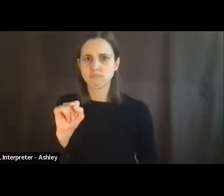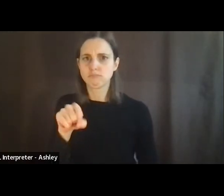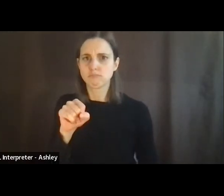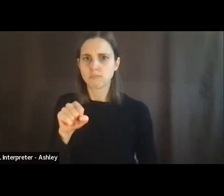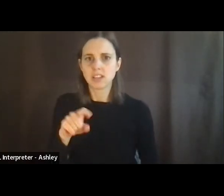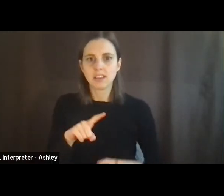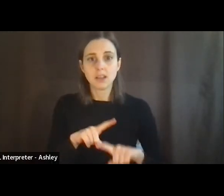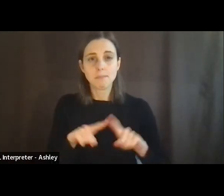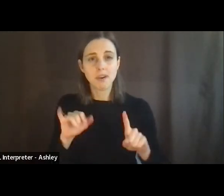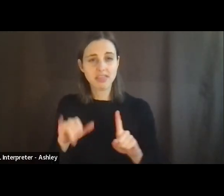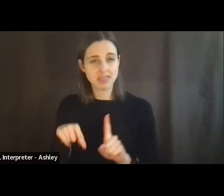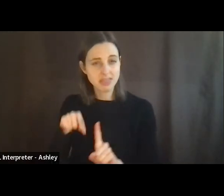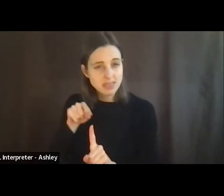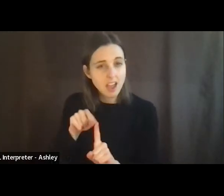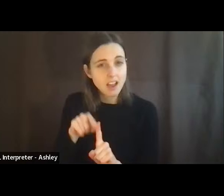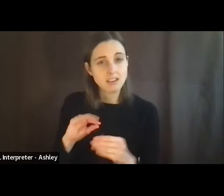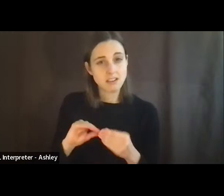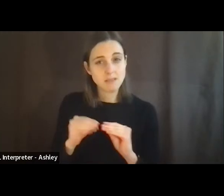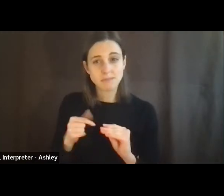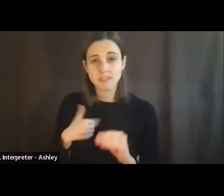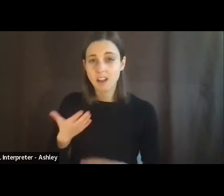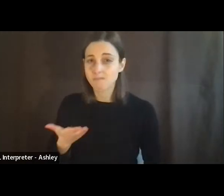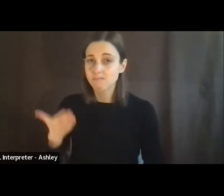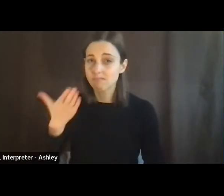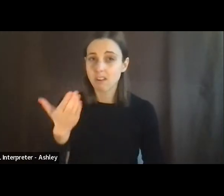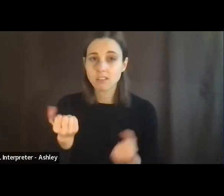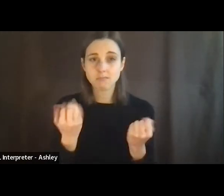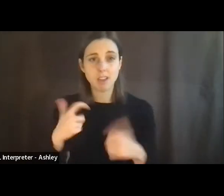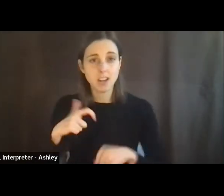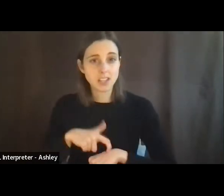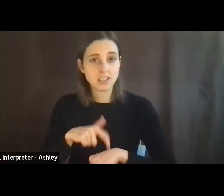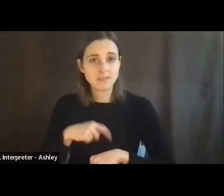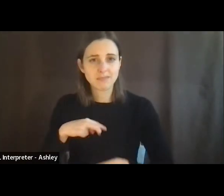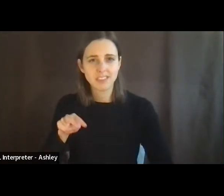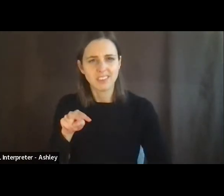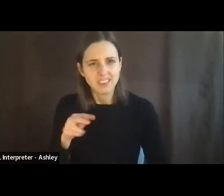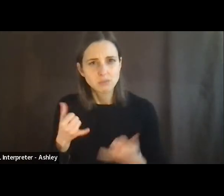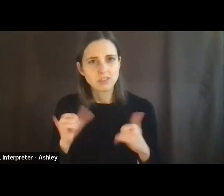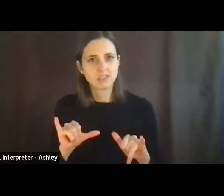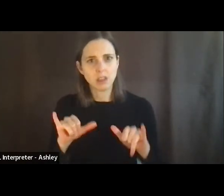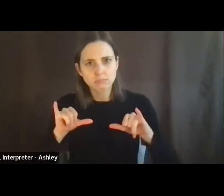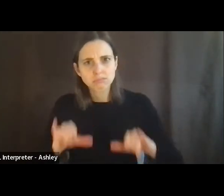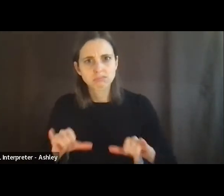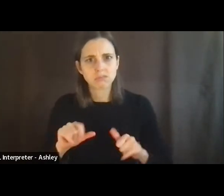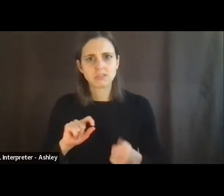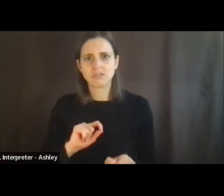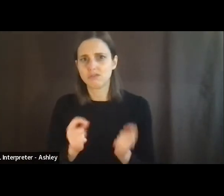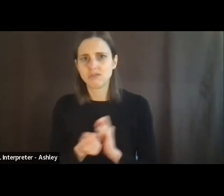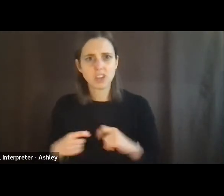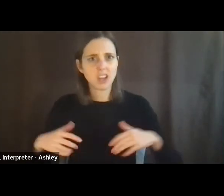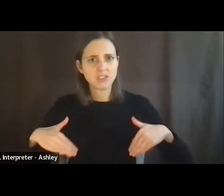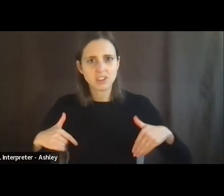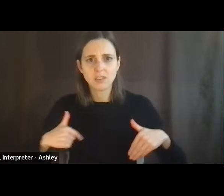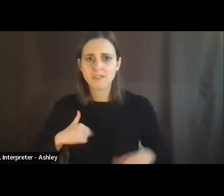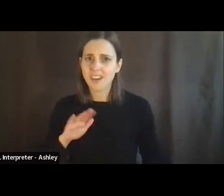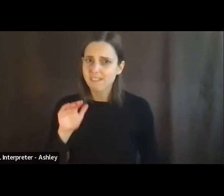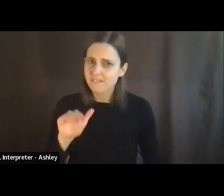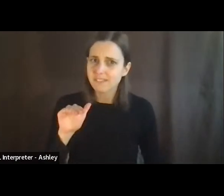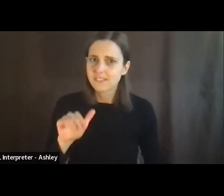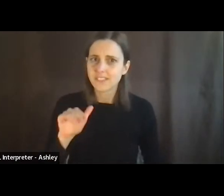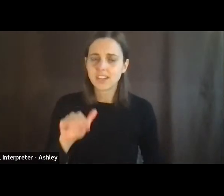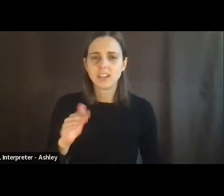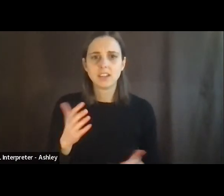after we brought it up many times causes me a lot of concern. I've asked for that number